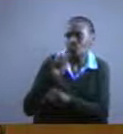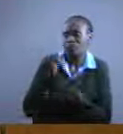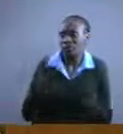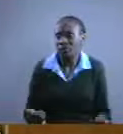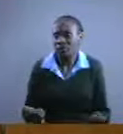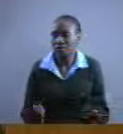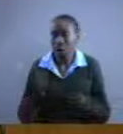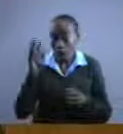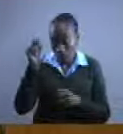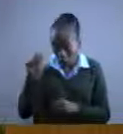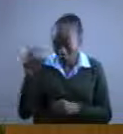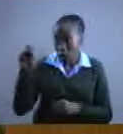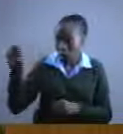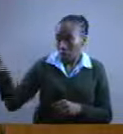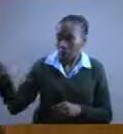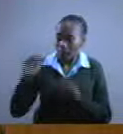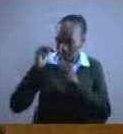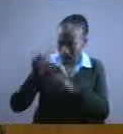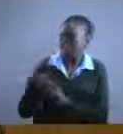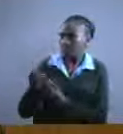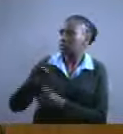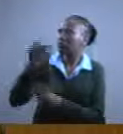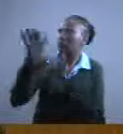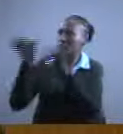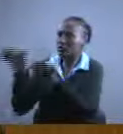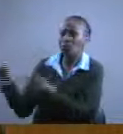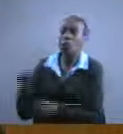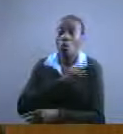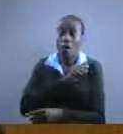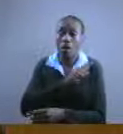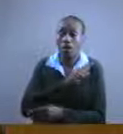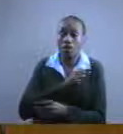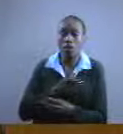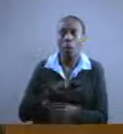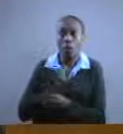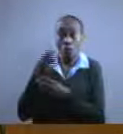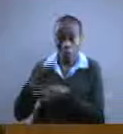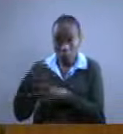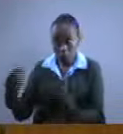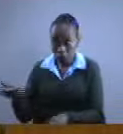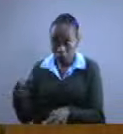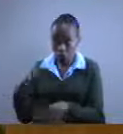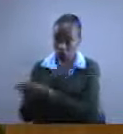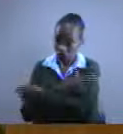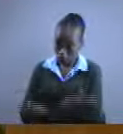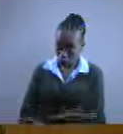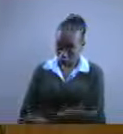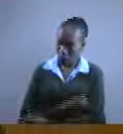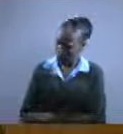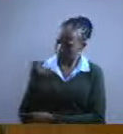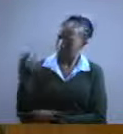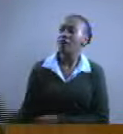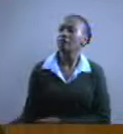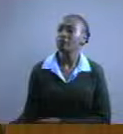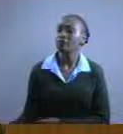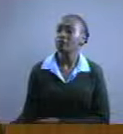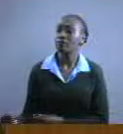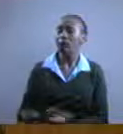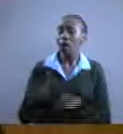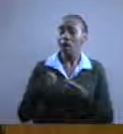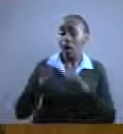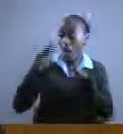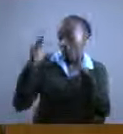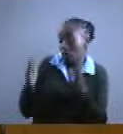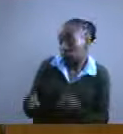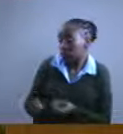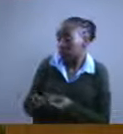this legislation, protecting our people to ensure they have decent retirement. They're supporting businesses so that they can provide housing